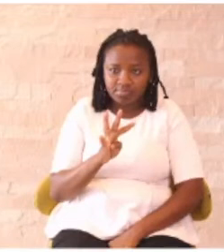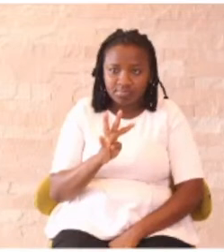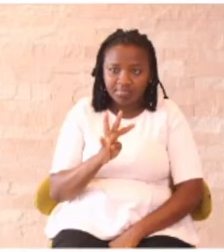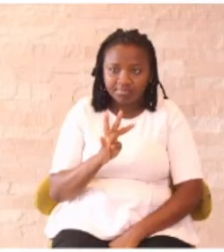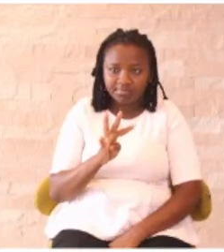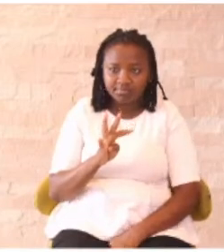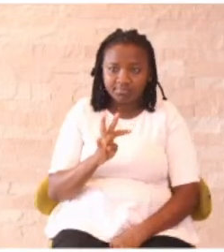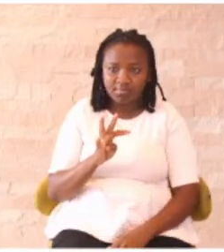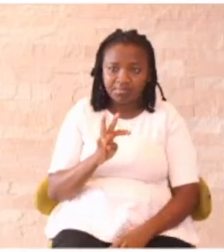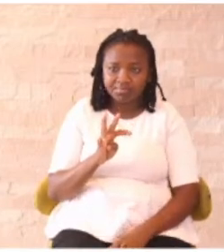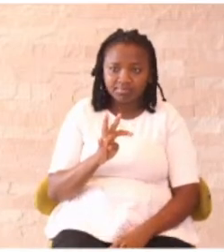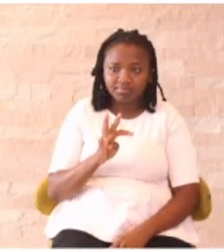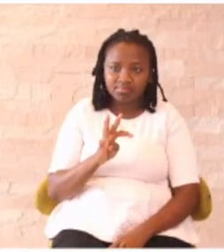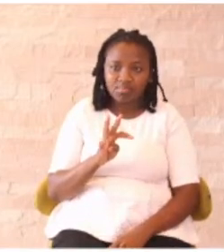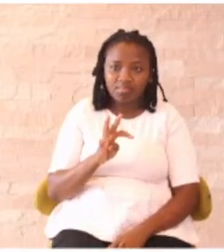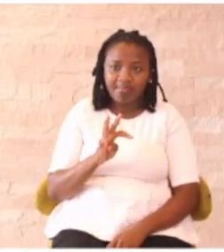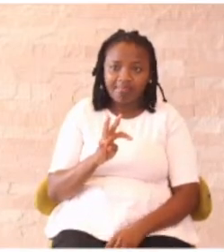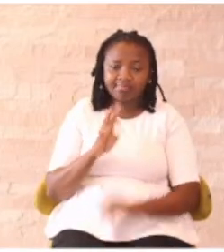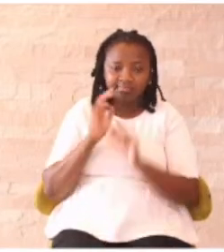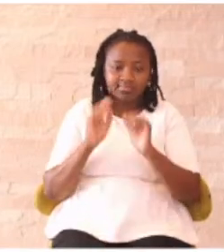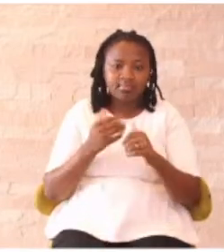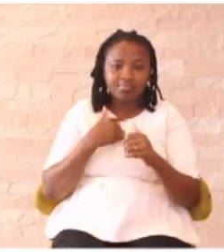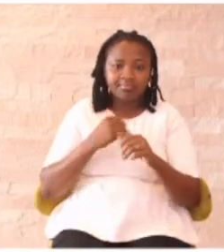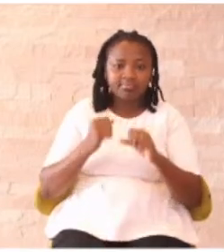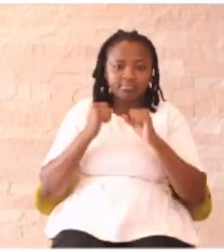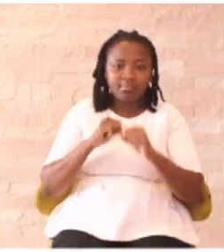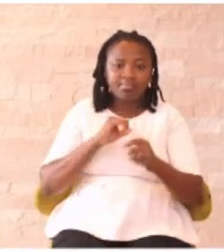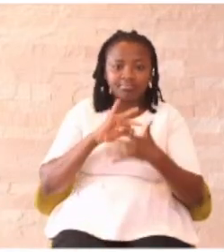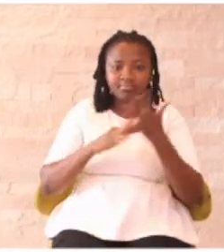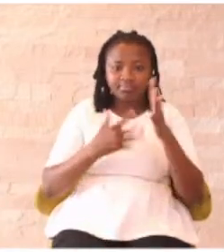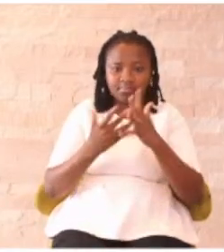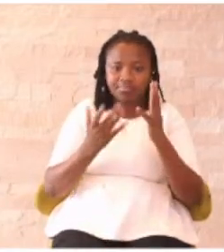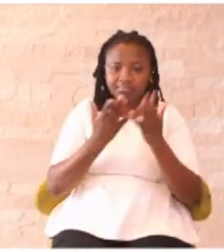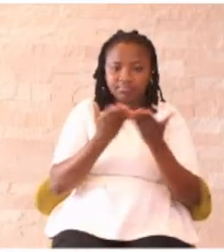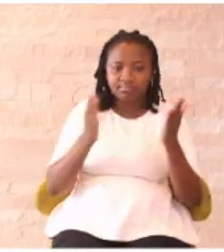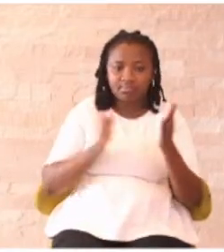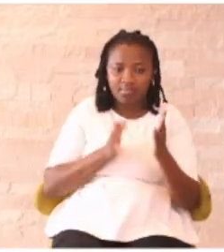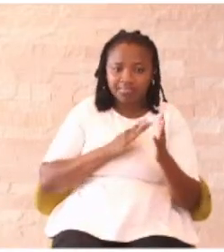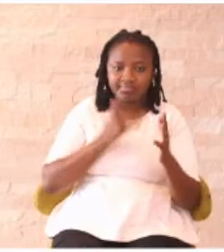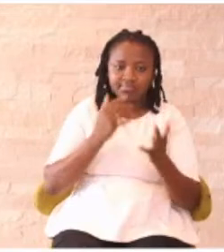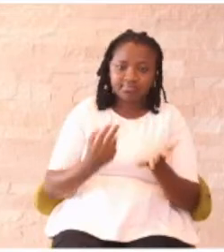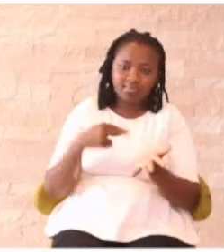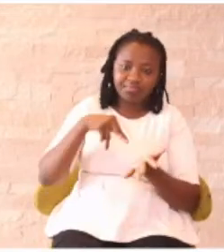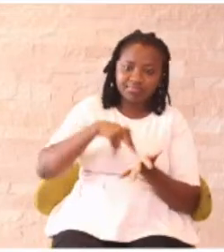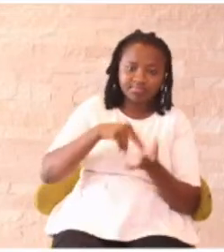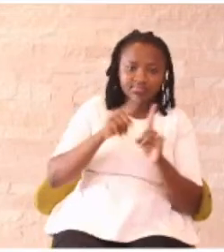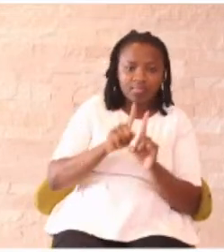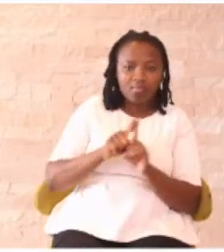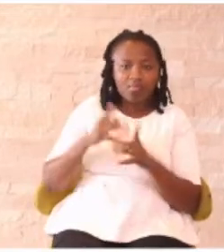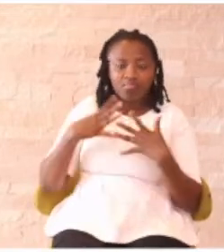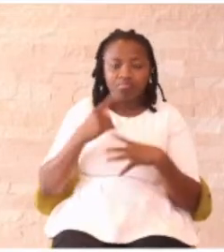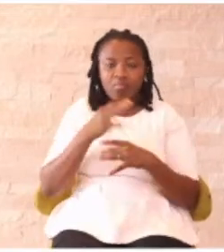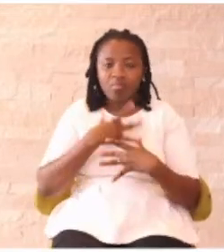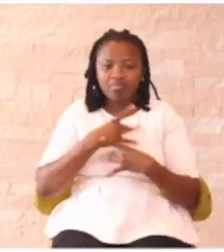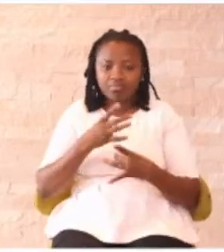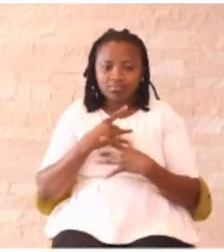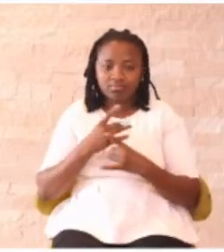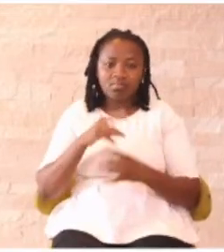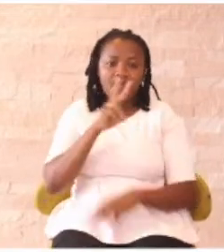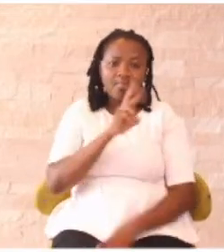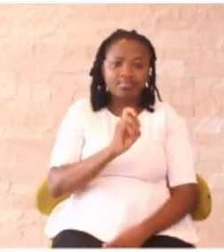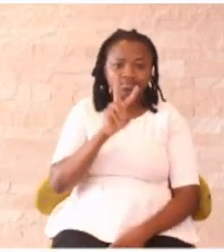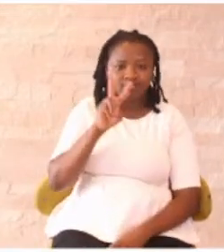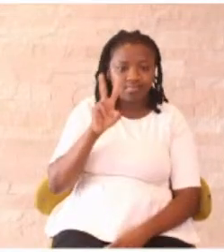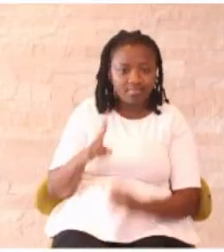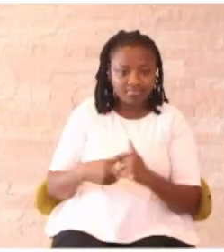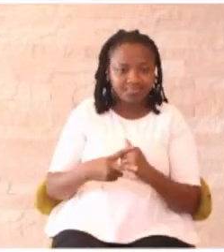the network we have formed of these women who vied, and again, those who are interested in 2027. We are